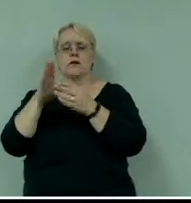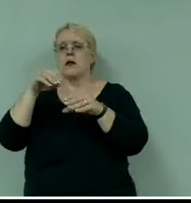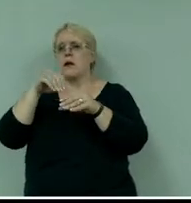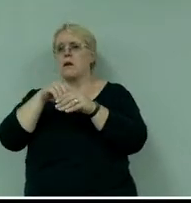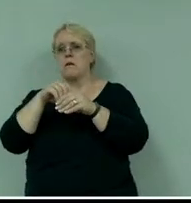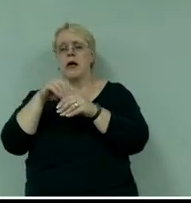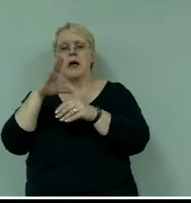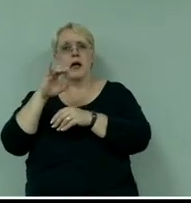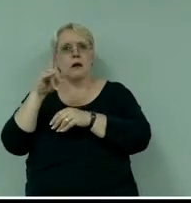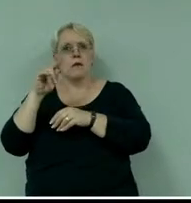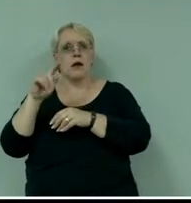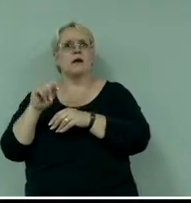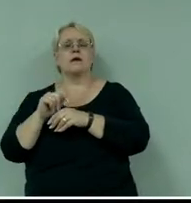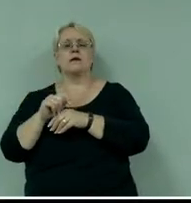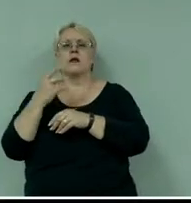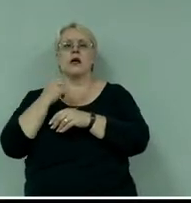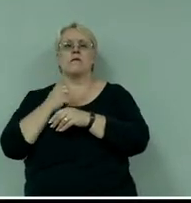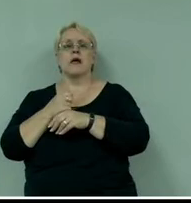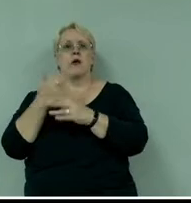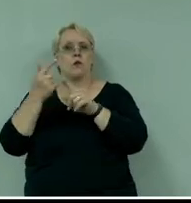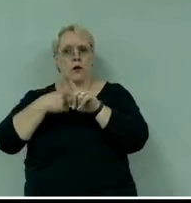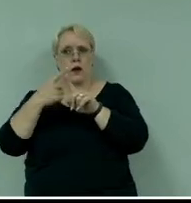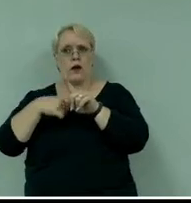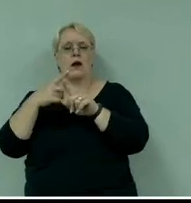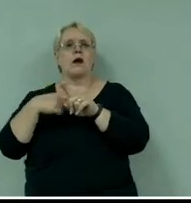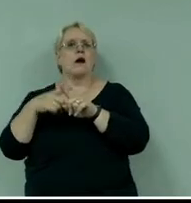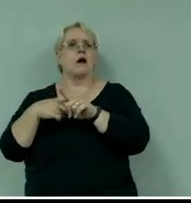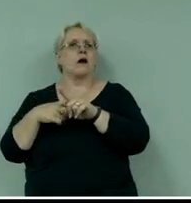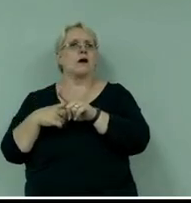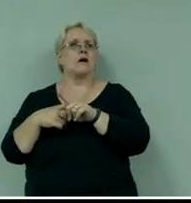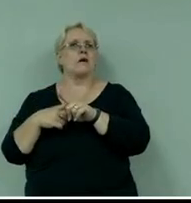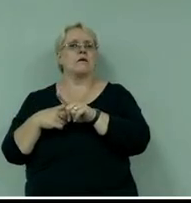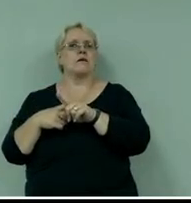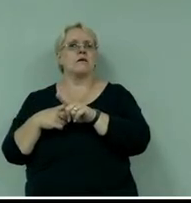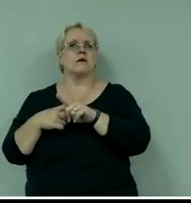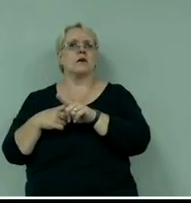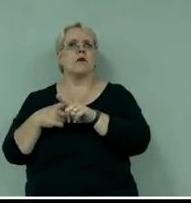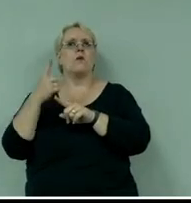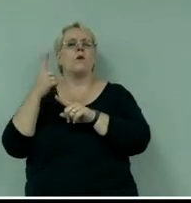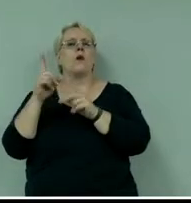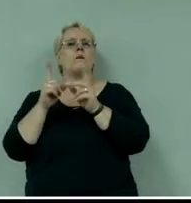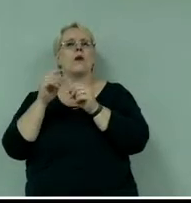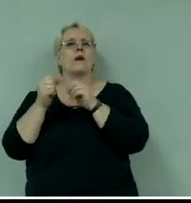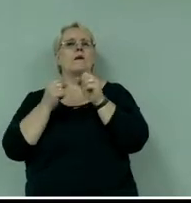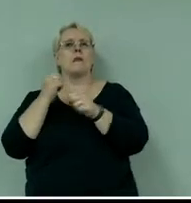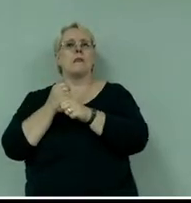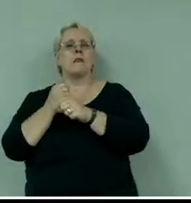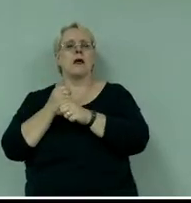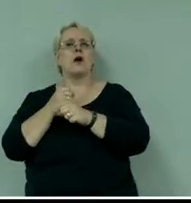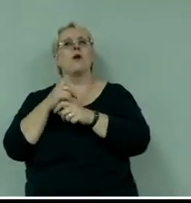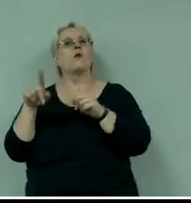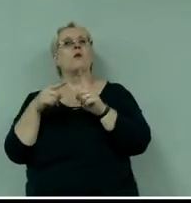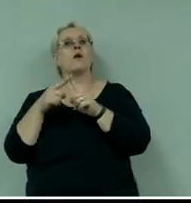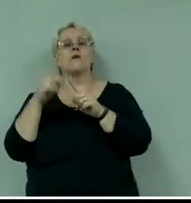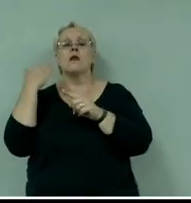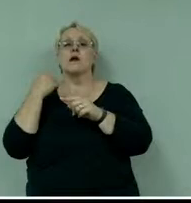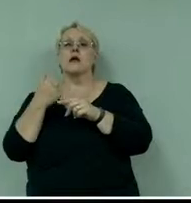building market rate condos. They're going to be rented. Phil, where are you? Look at that. Yeah. When are they going